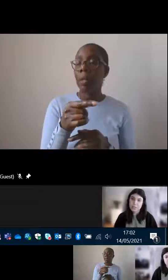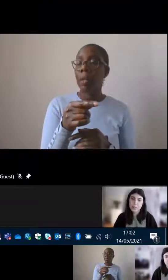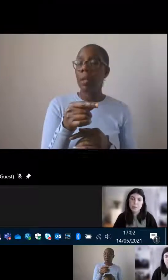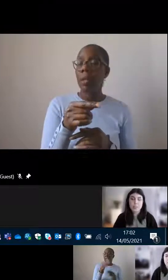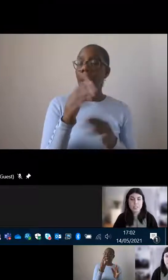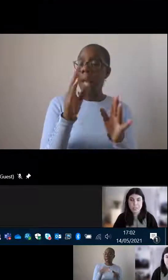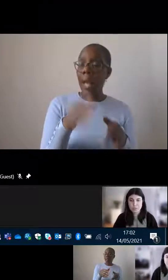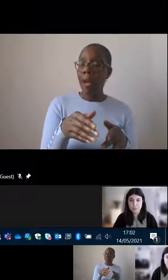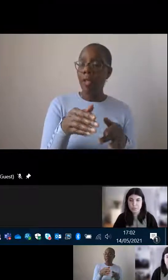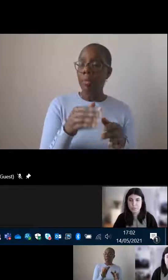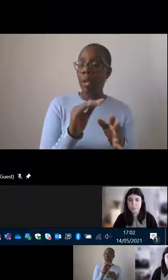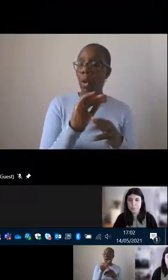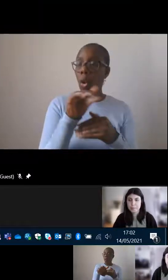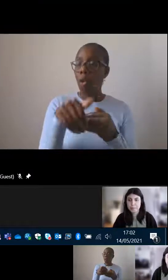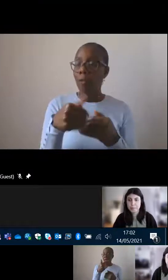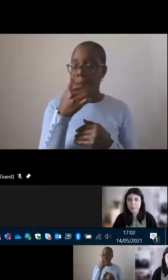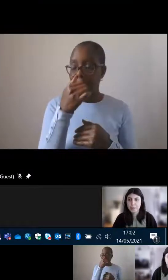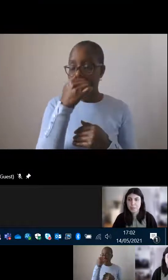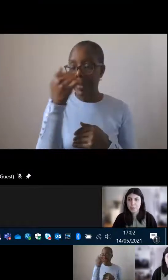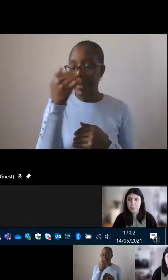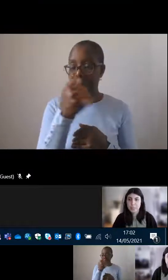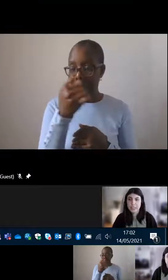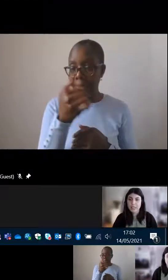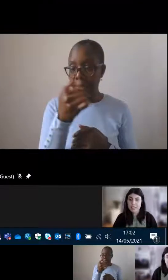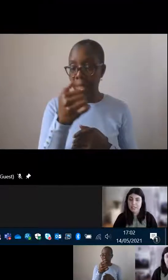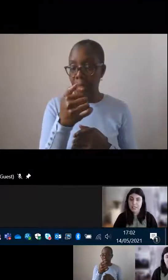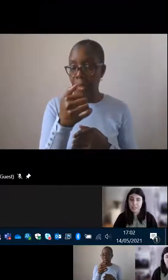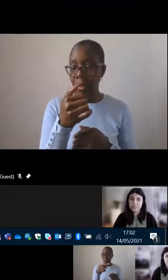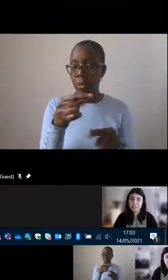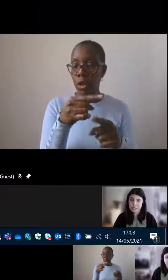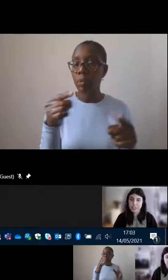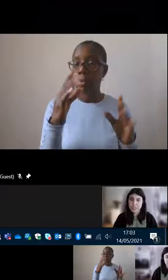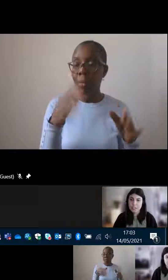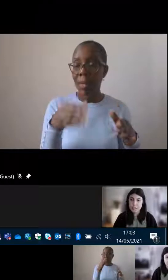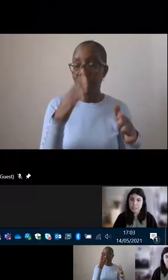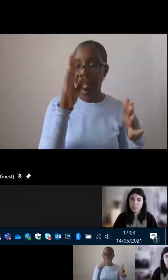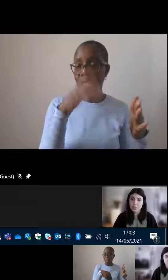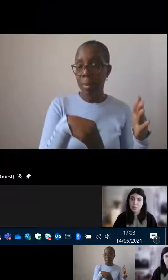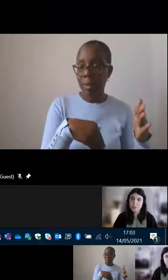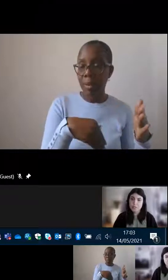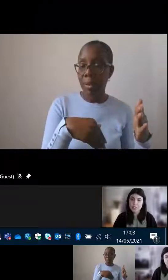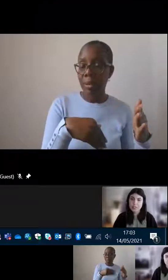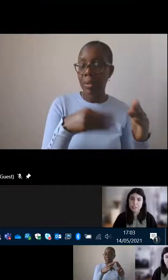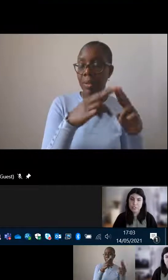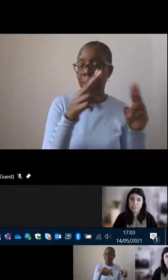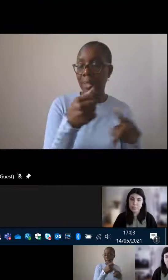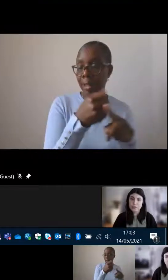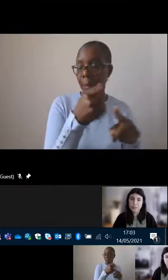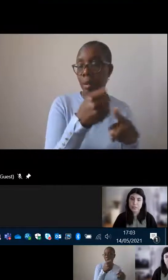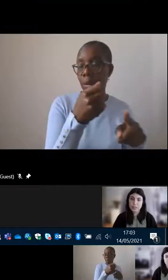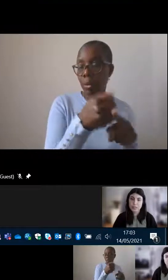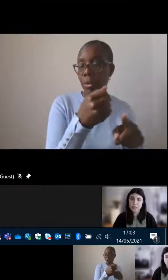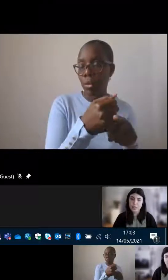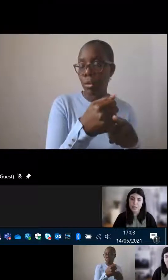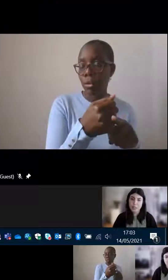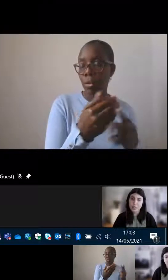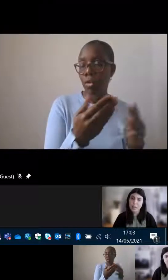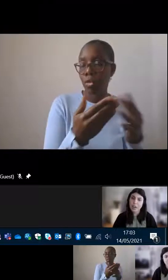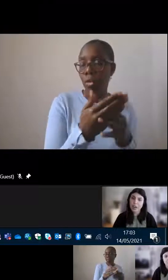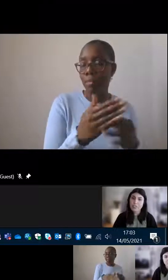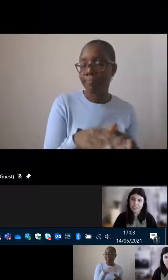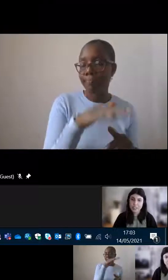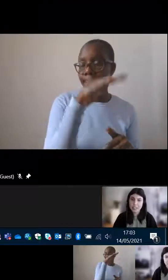experienced domestic abuse in adulthood. Women can self-refer or professionals can refer